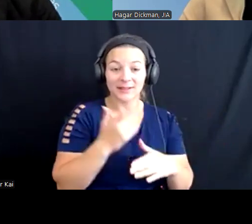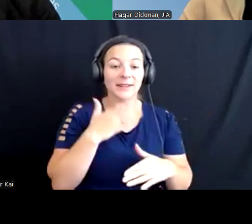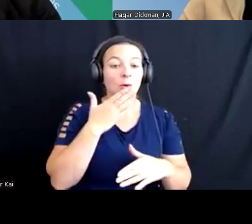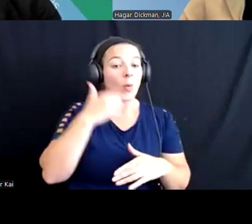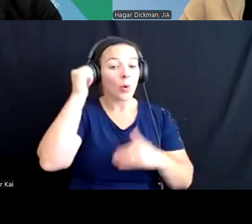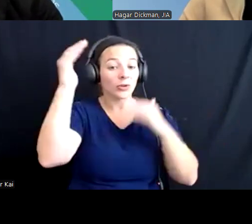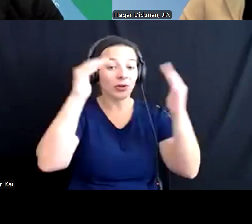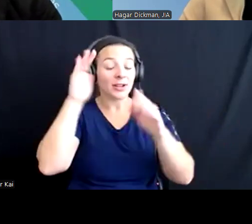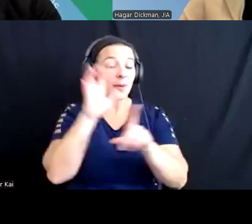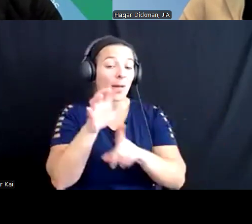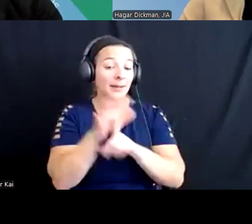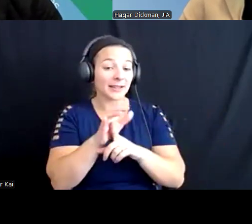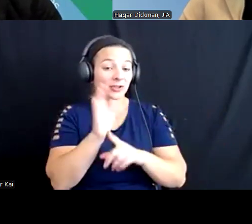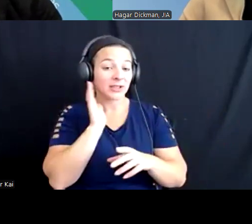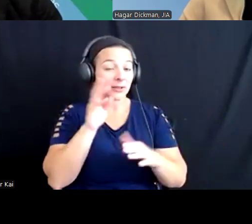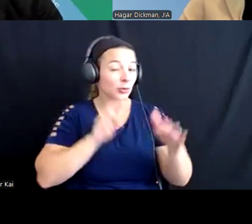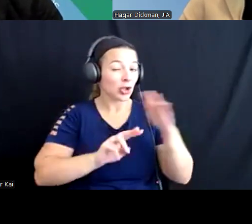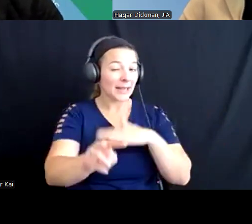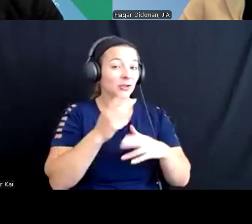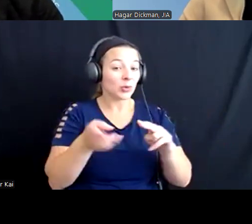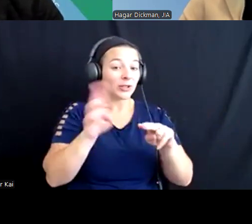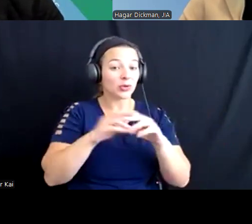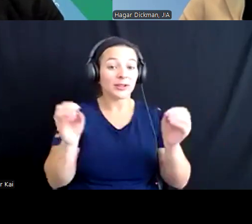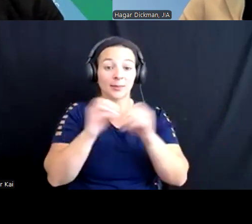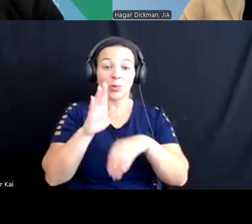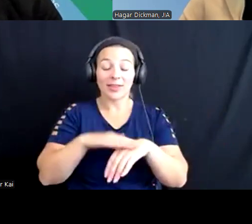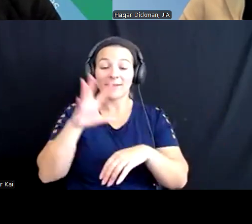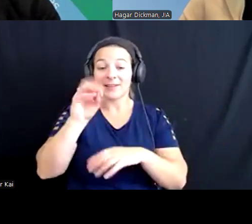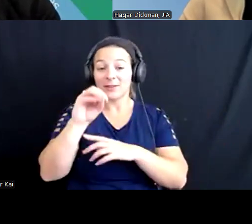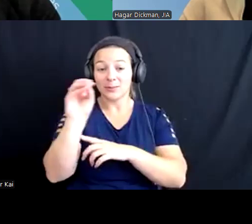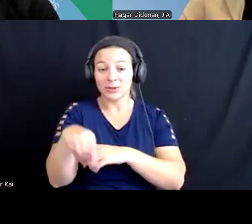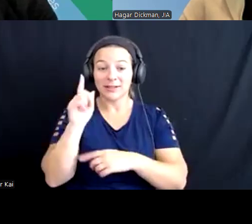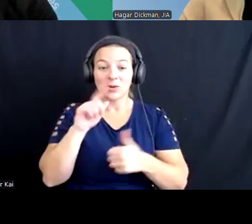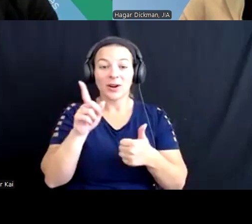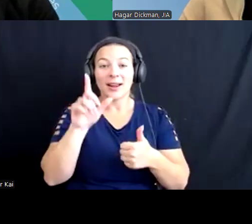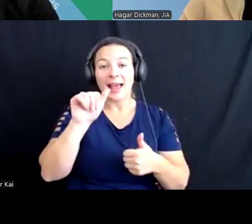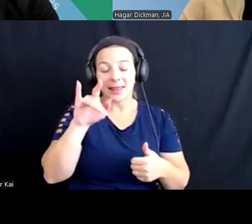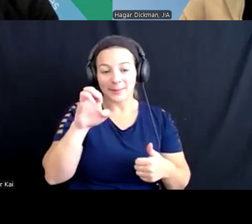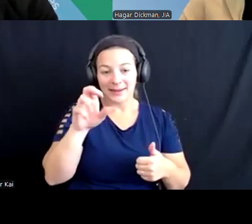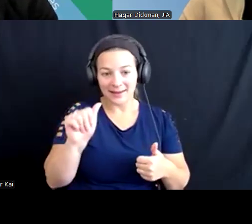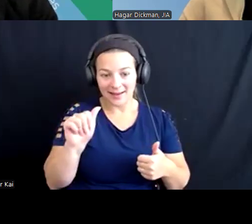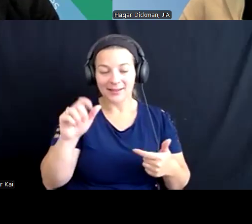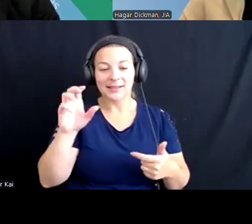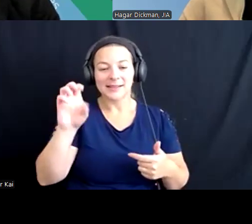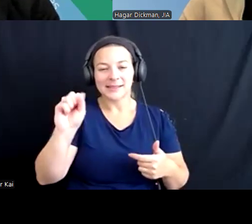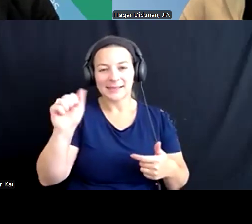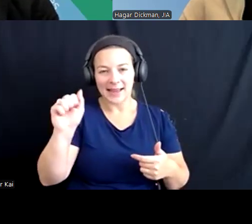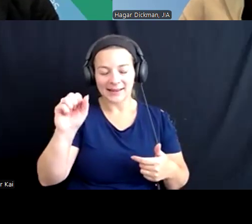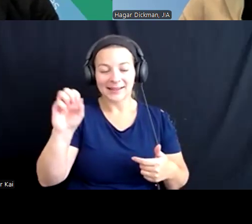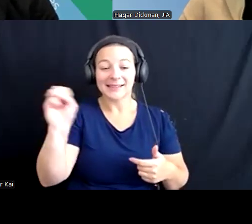population is projected to increase by more than 50% in Alameda, San Benito, and Santa Clara counties. Santa Clara County is the county